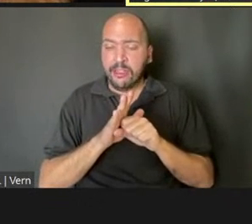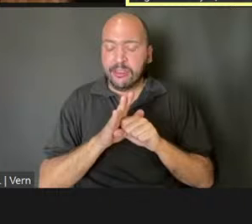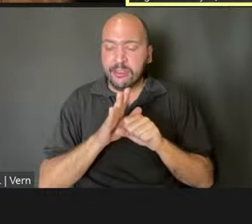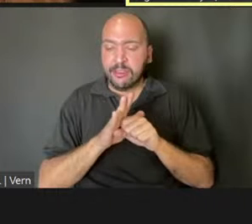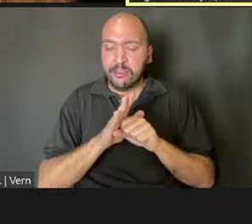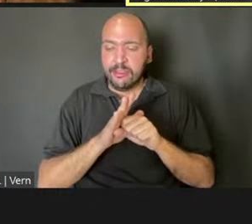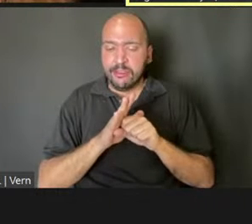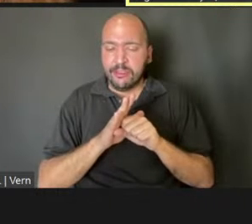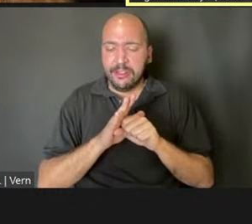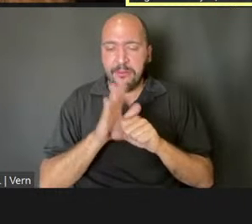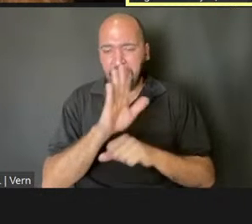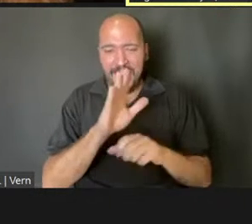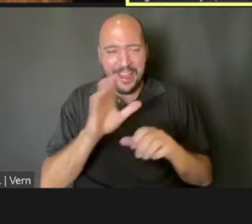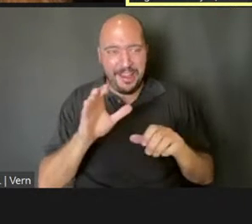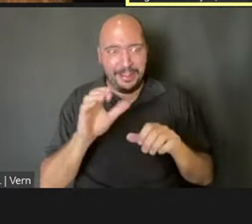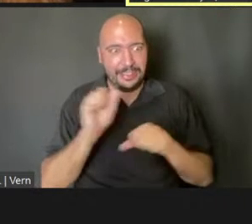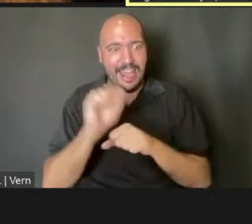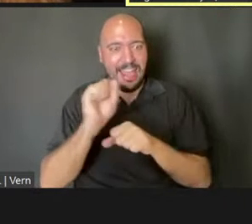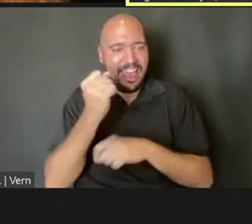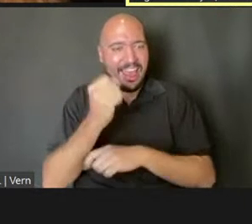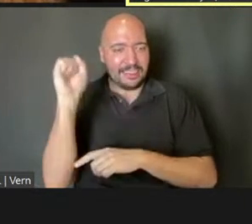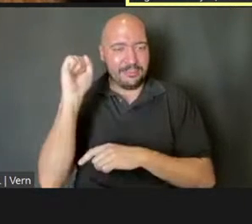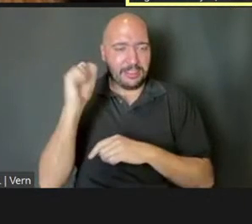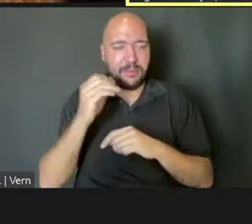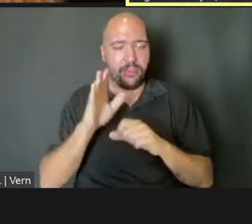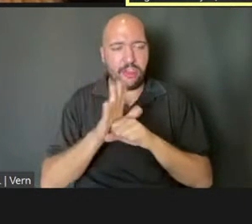activism and also their